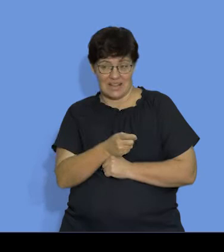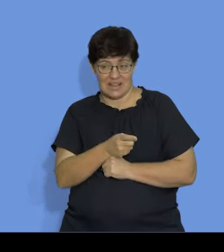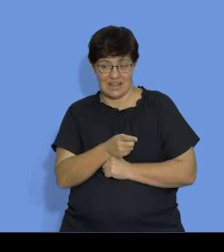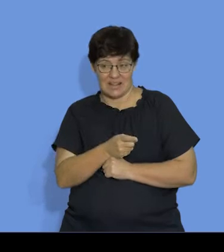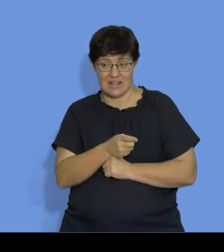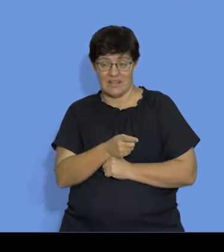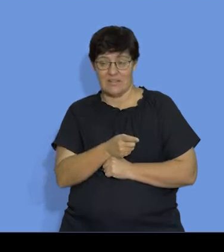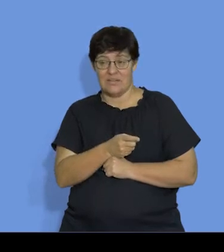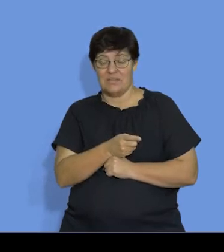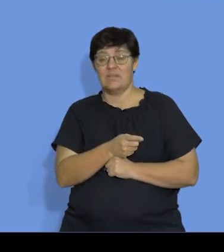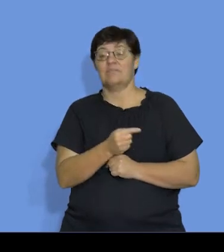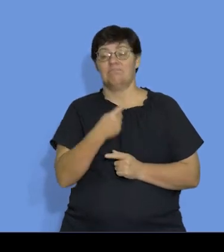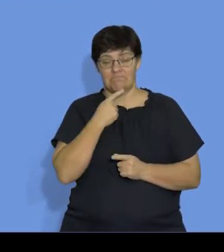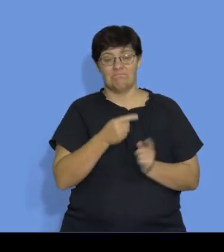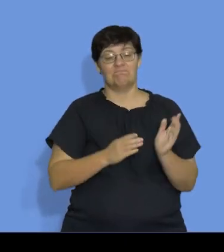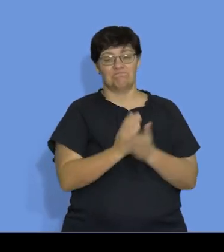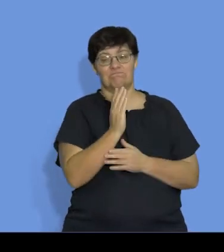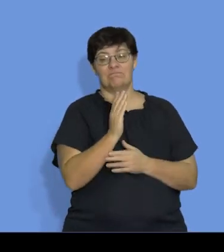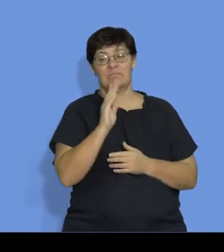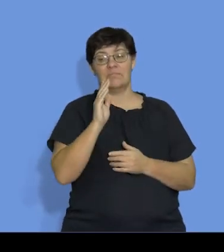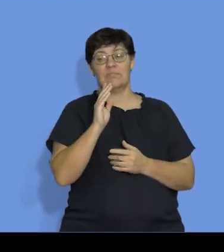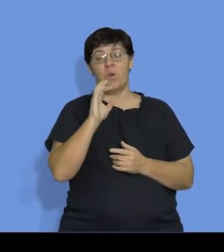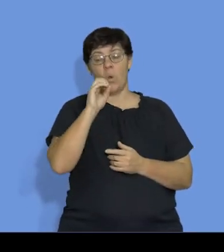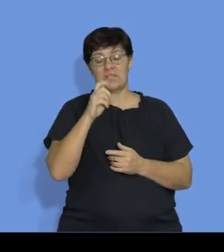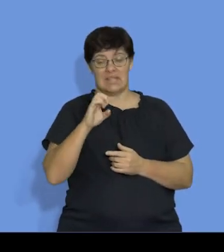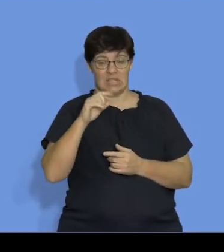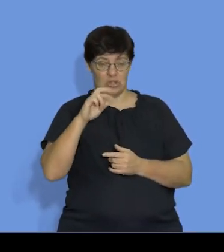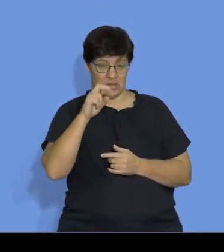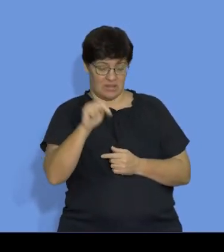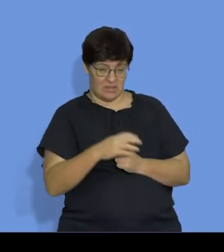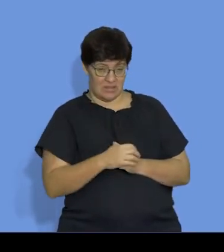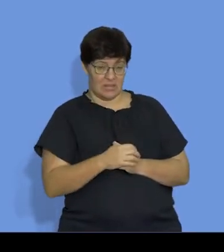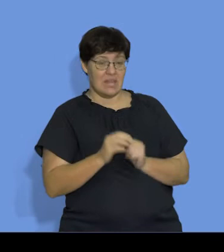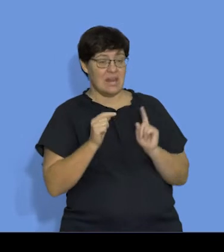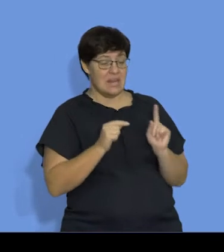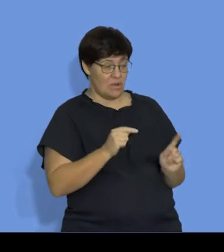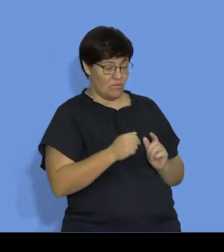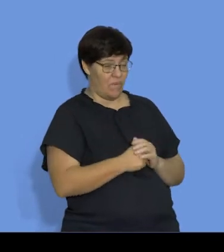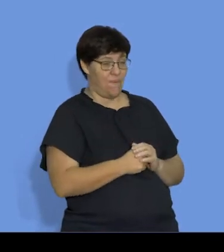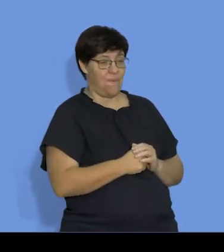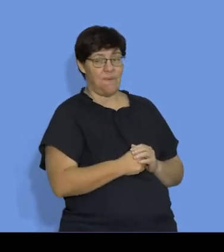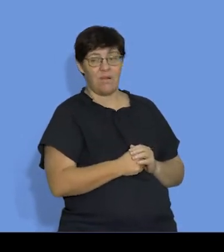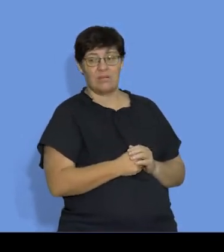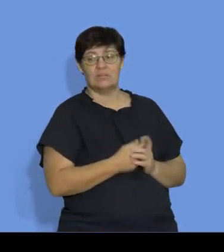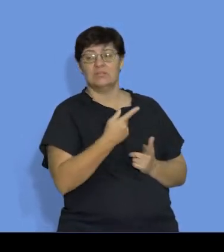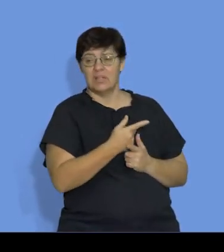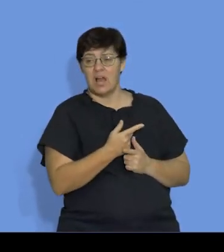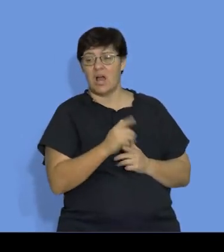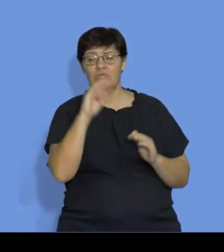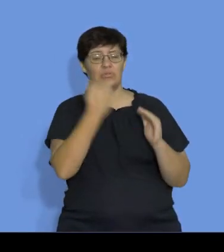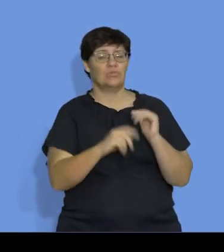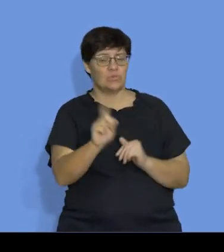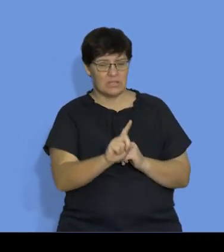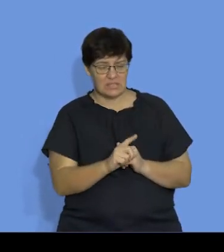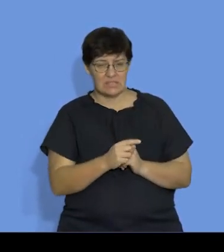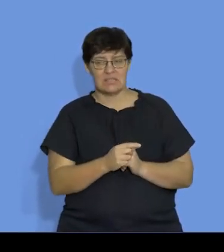undergoes oxidation, right? And then an oxidizing agent undergoes reduction. So what is reduced is actually the iron